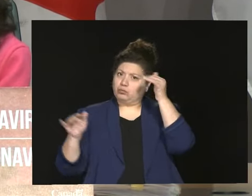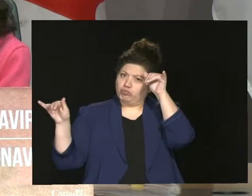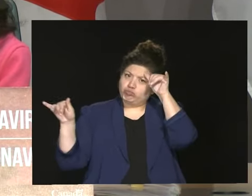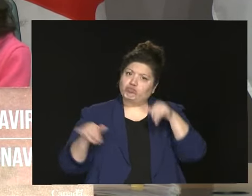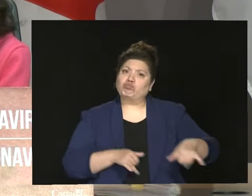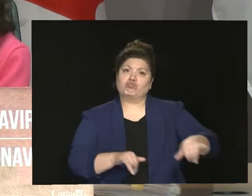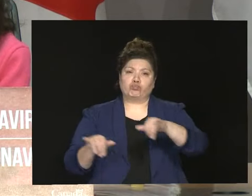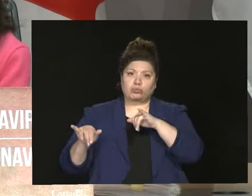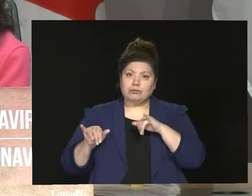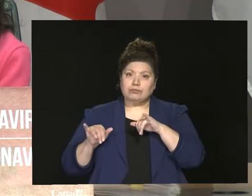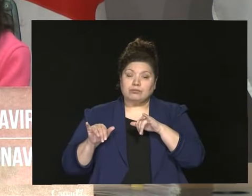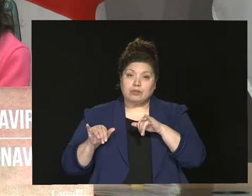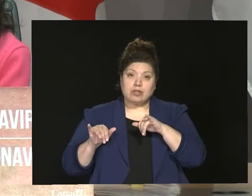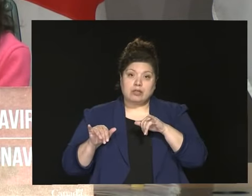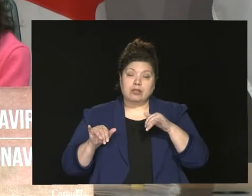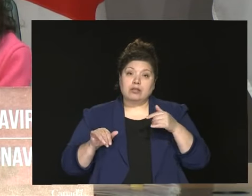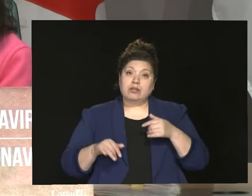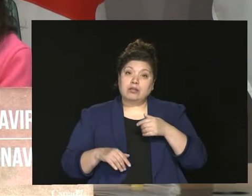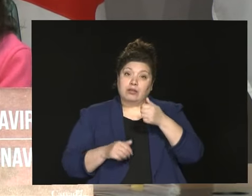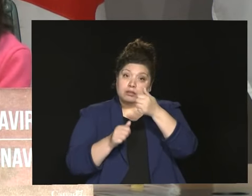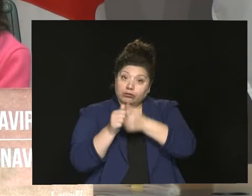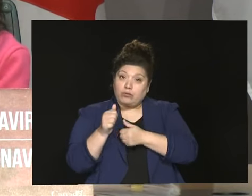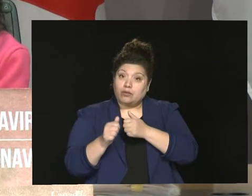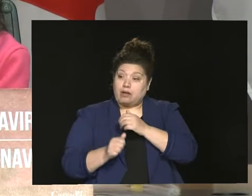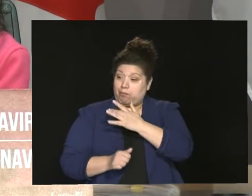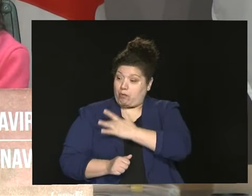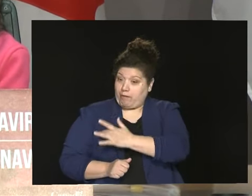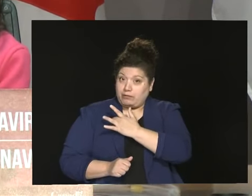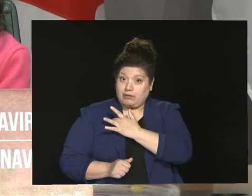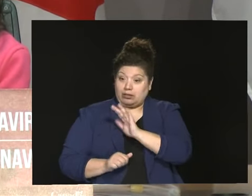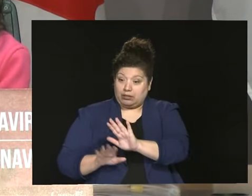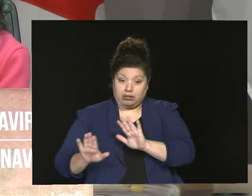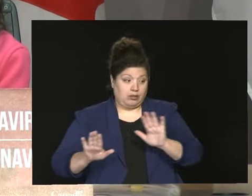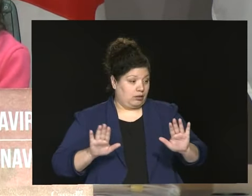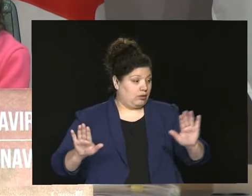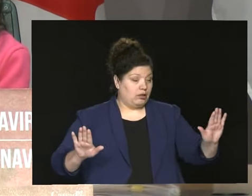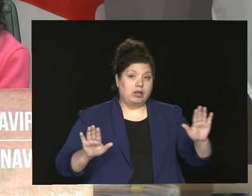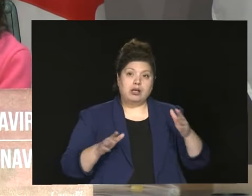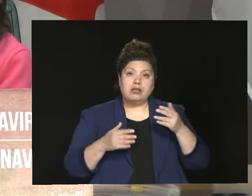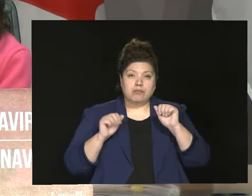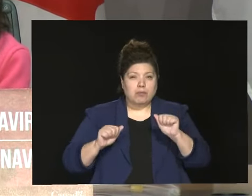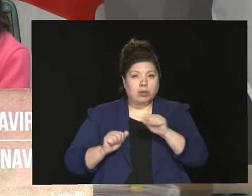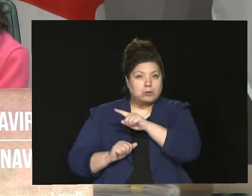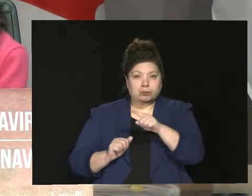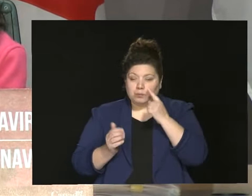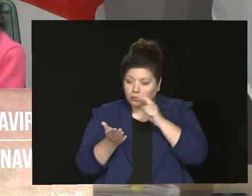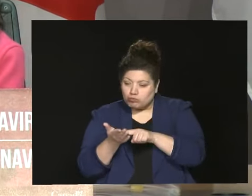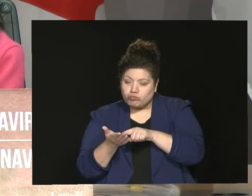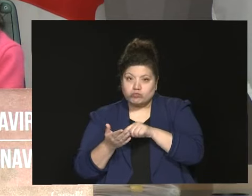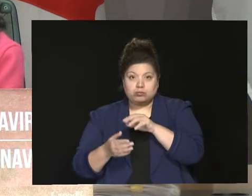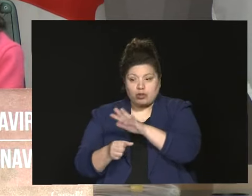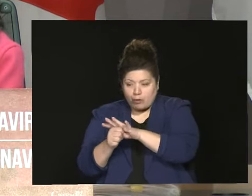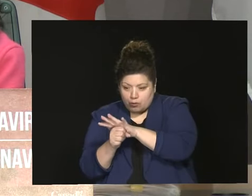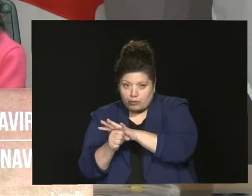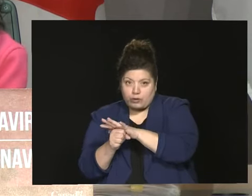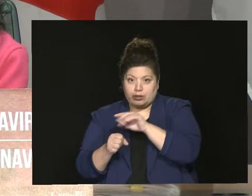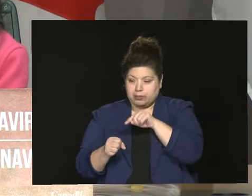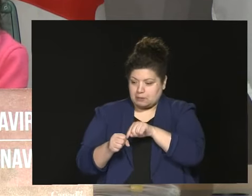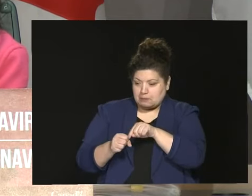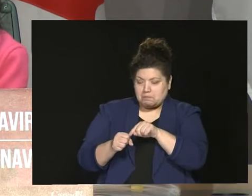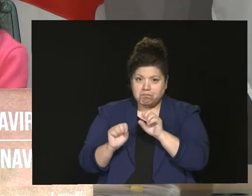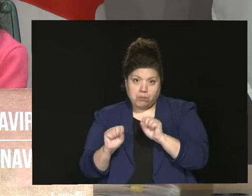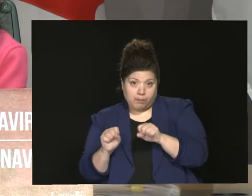of the jurisdiction to assess their particular situation, and with all of us moving sort of